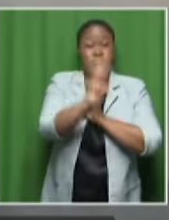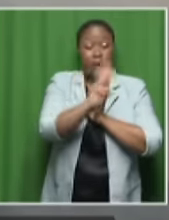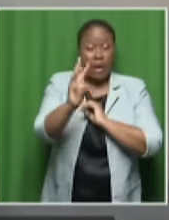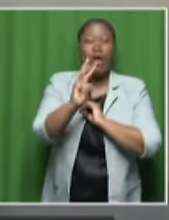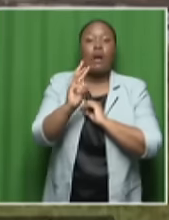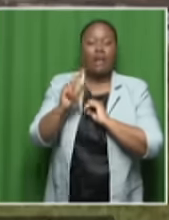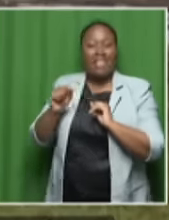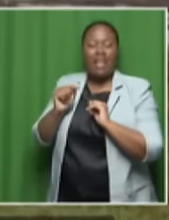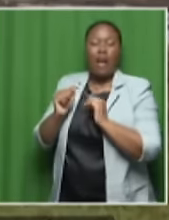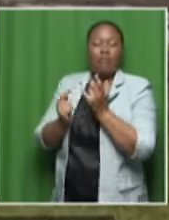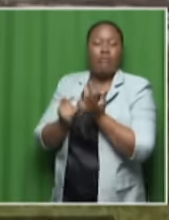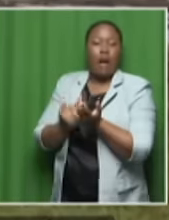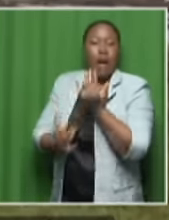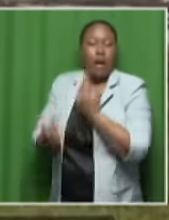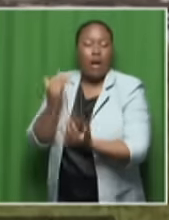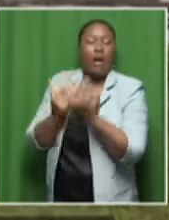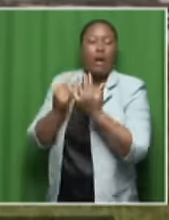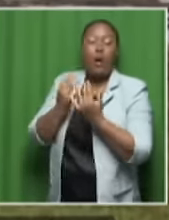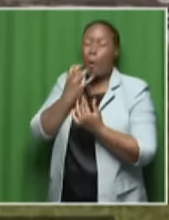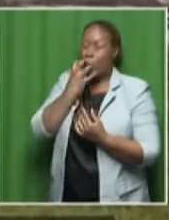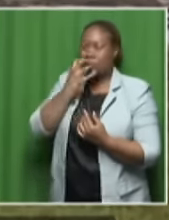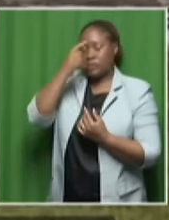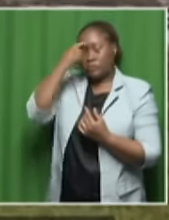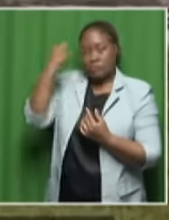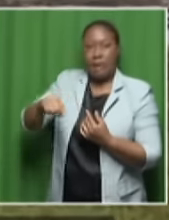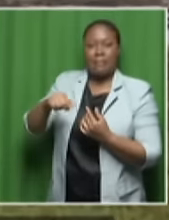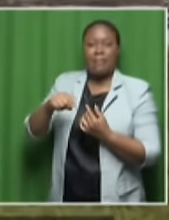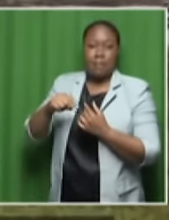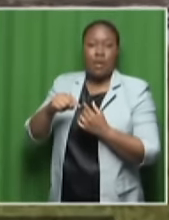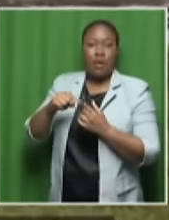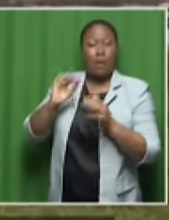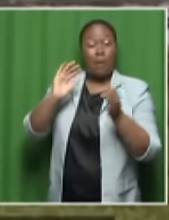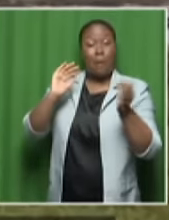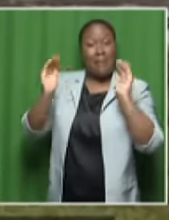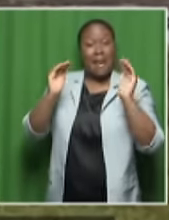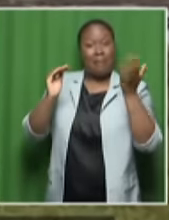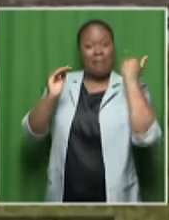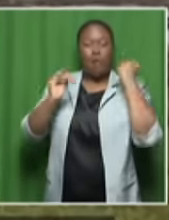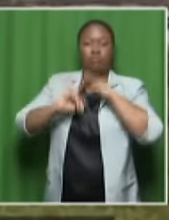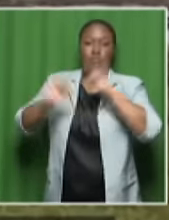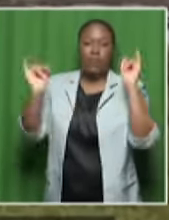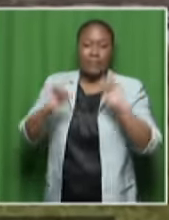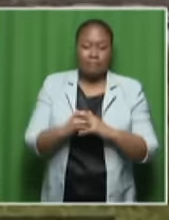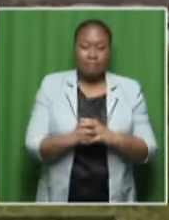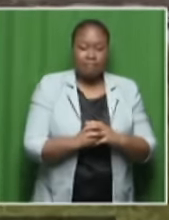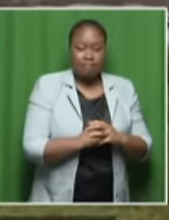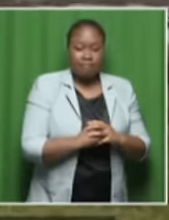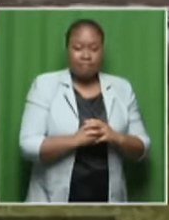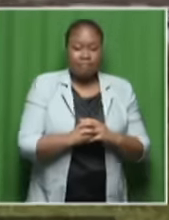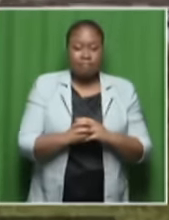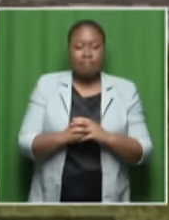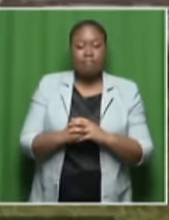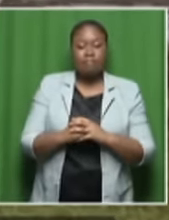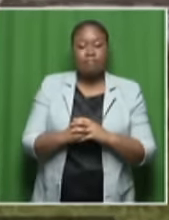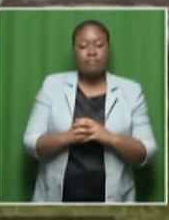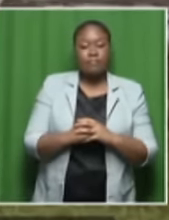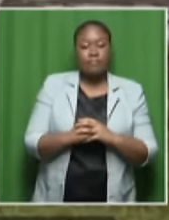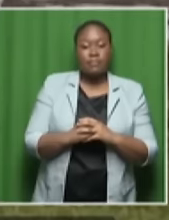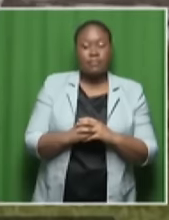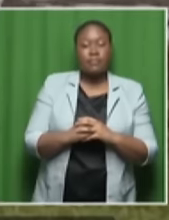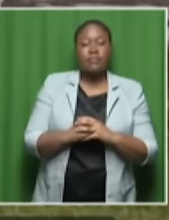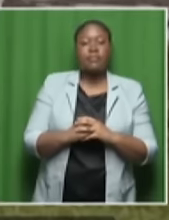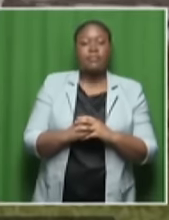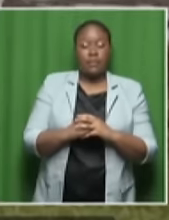And we're going to call a climate change summit because it's also going to determine our planning going forward, bring